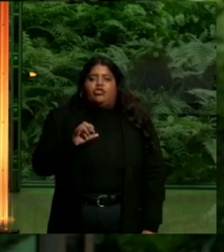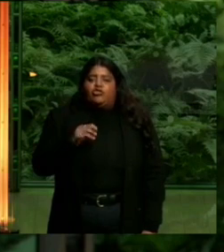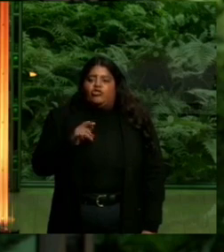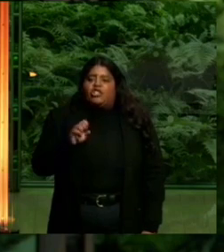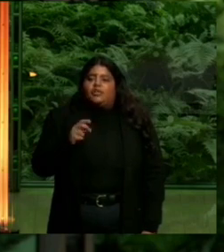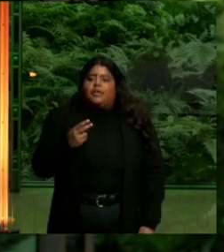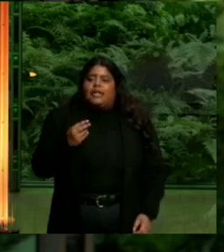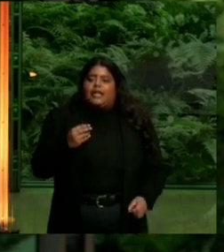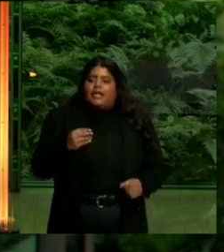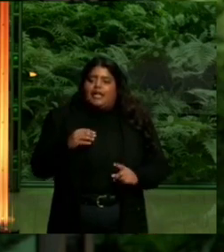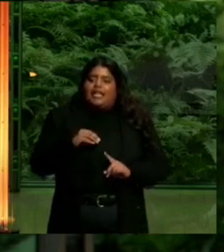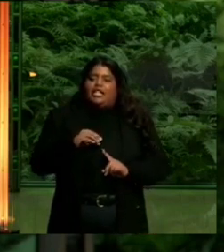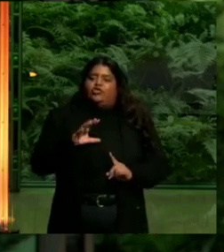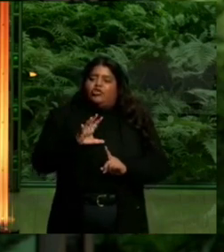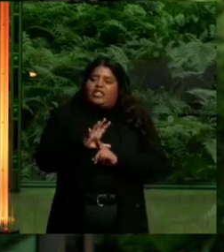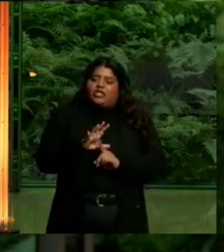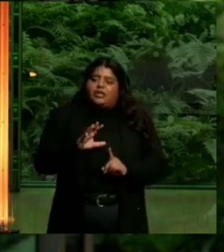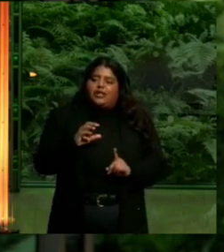All right.